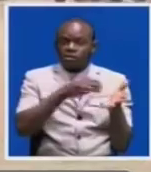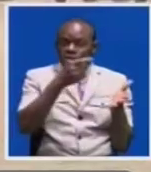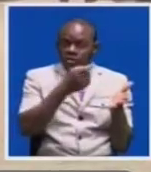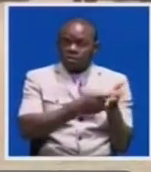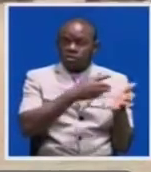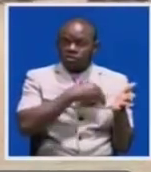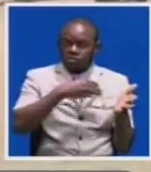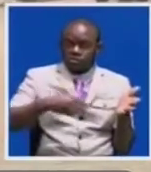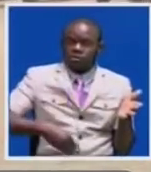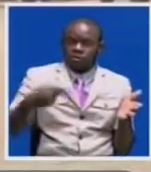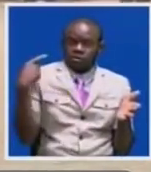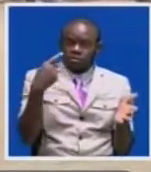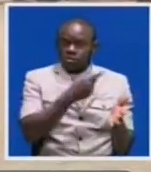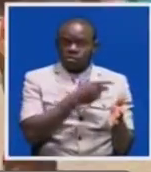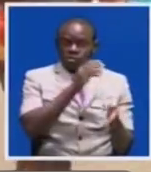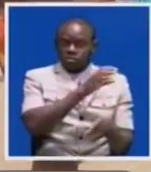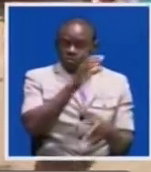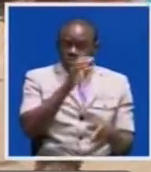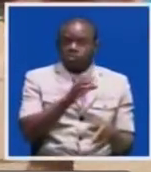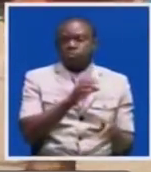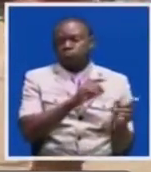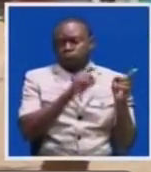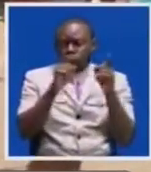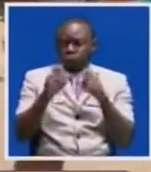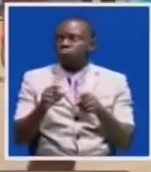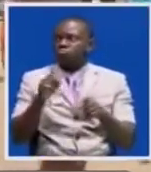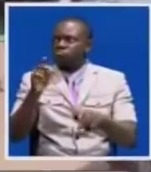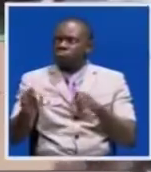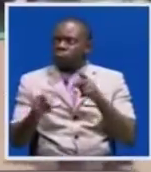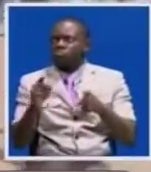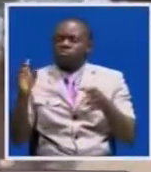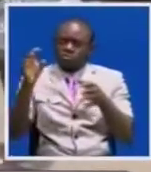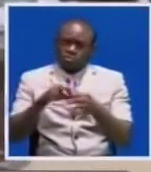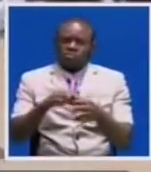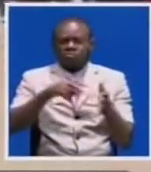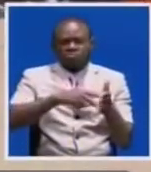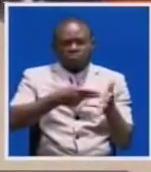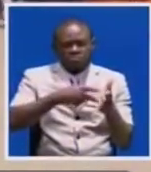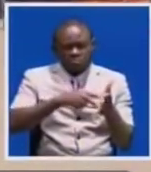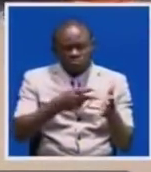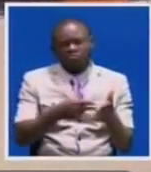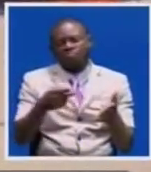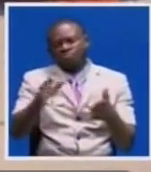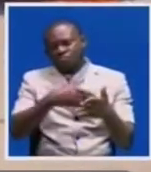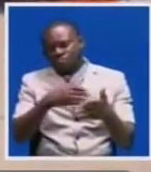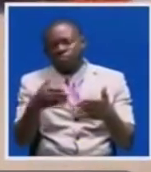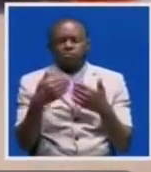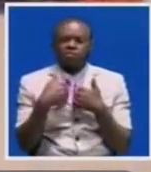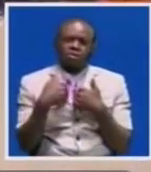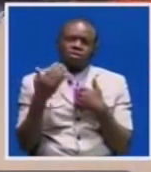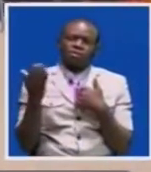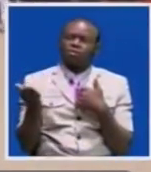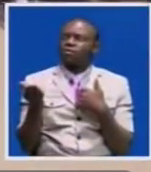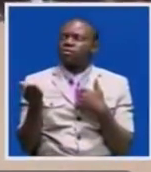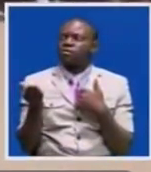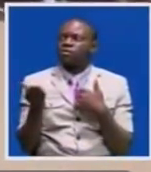areas did not want to be left out, as singing and dancing punctuated the celebrations at Mansa's Kawole Stadium. And blessing this